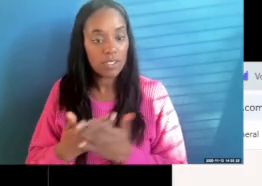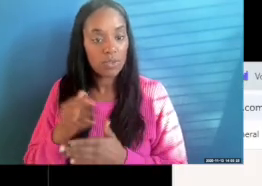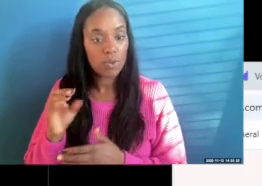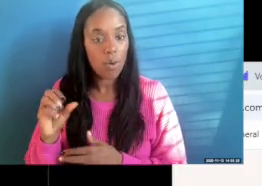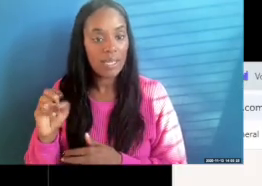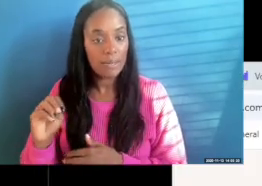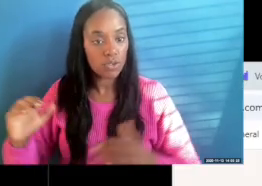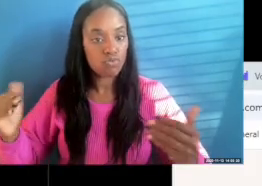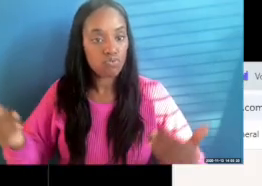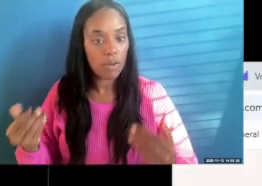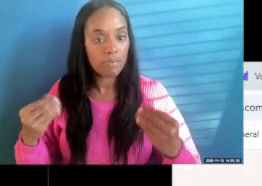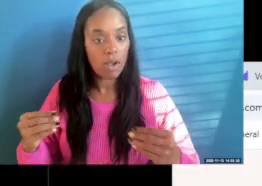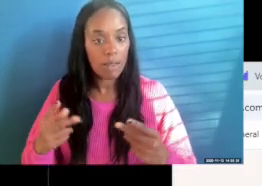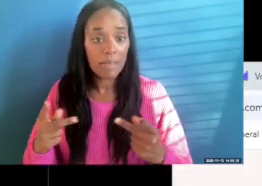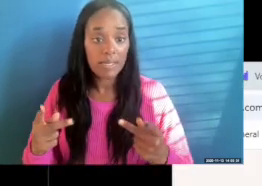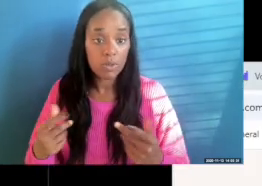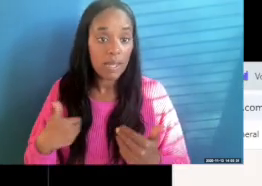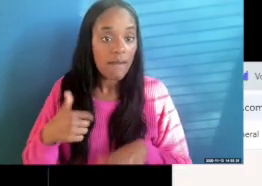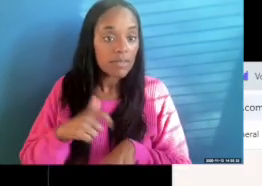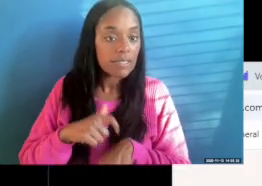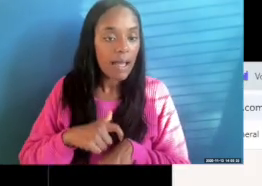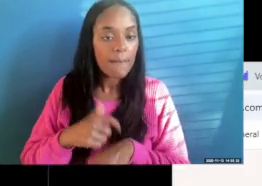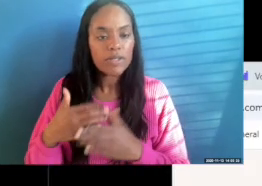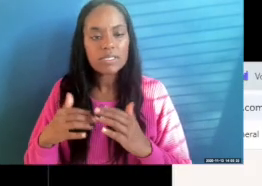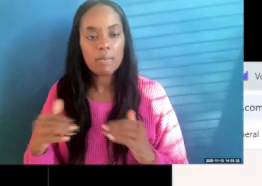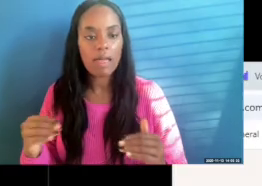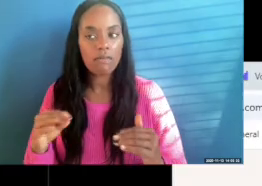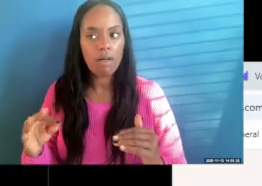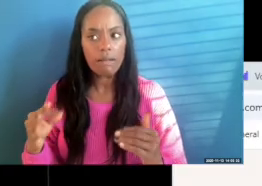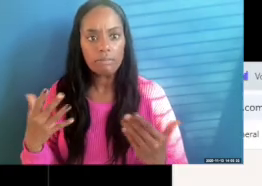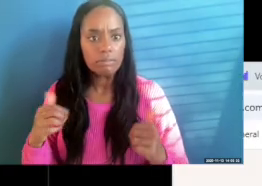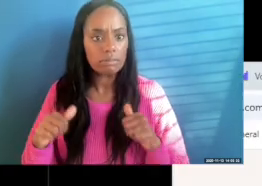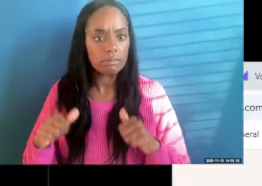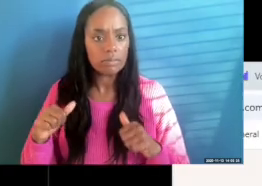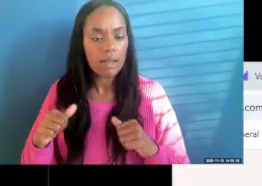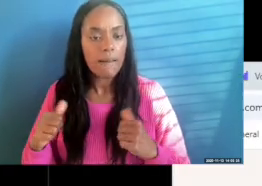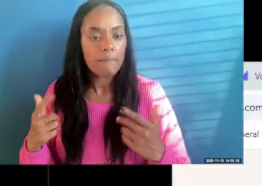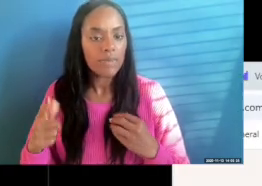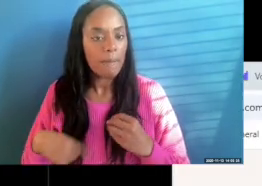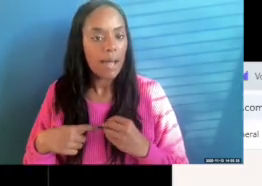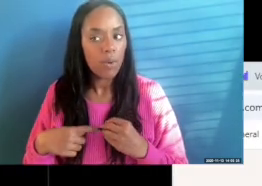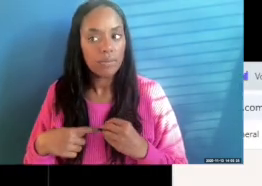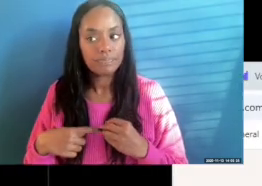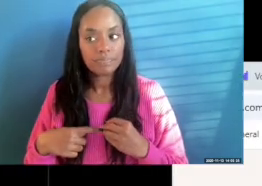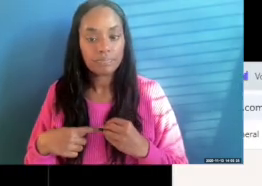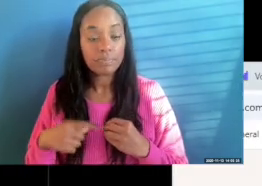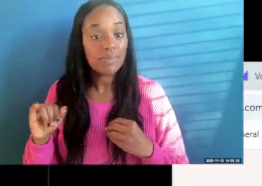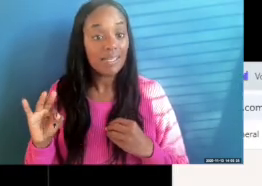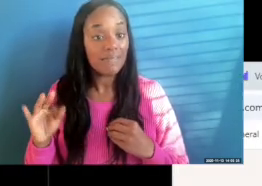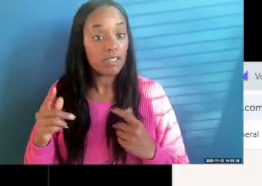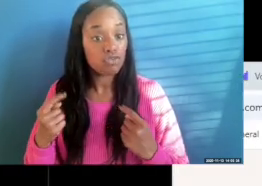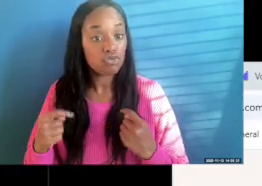marketplace, these trucks are still clocking $500,000 from our traditional OEMs. And while we're waiting for some of